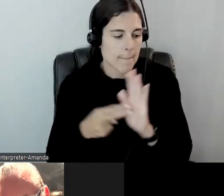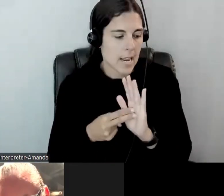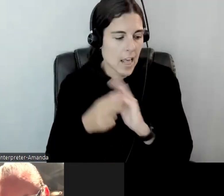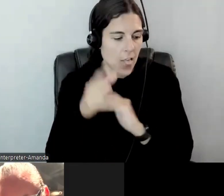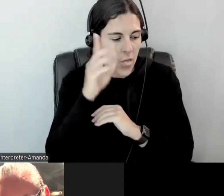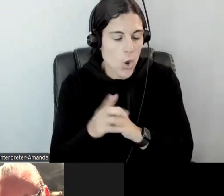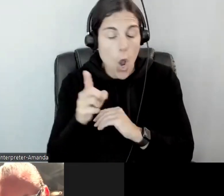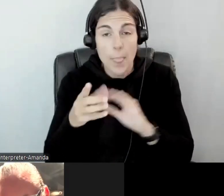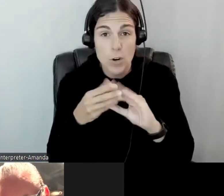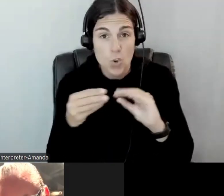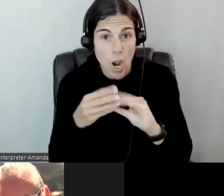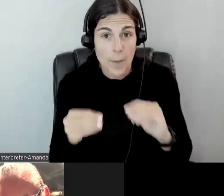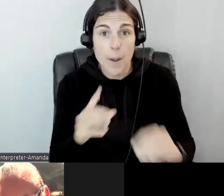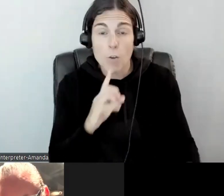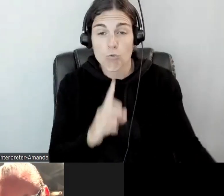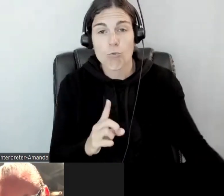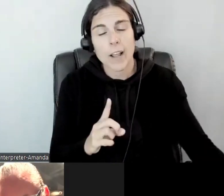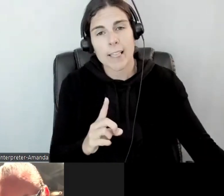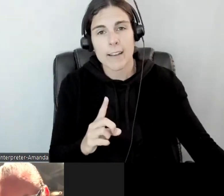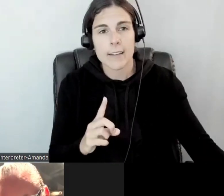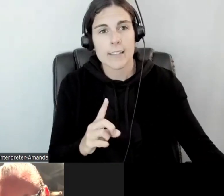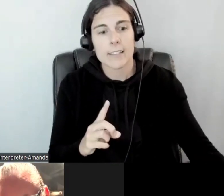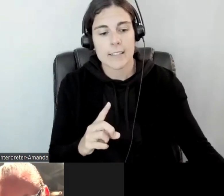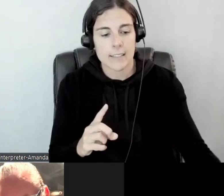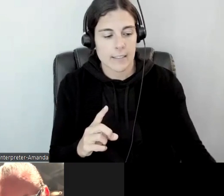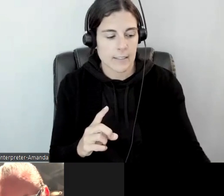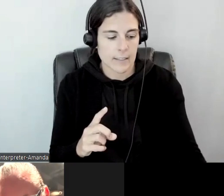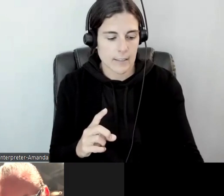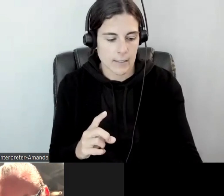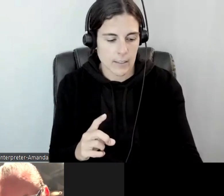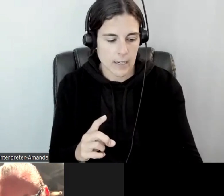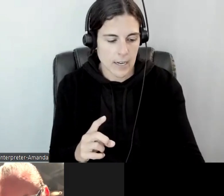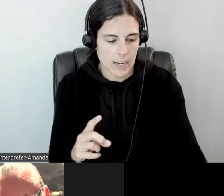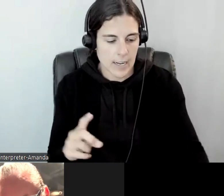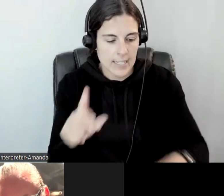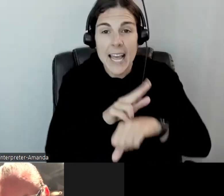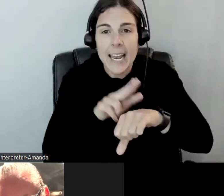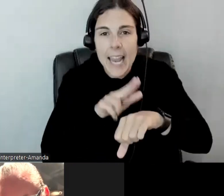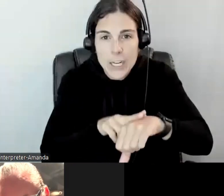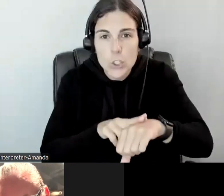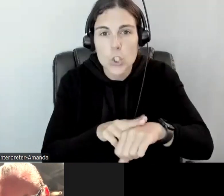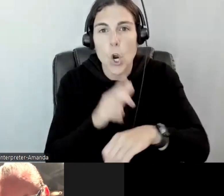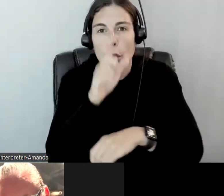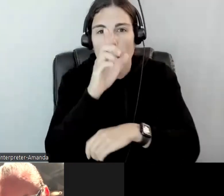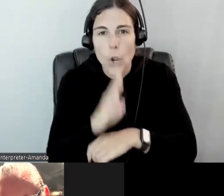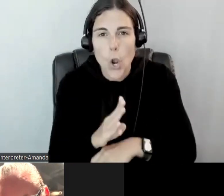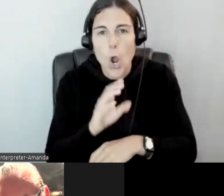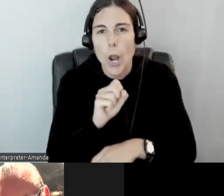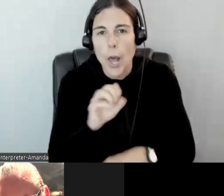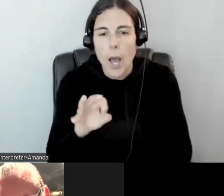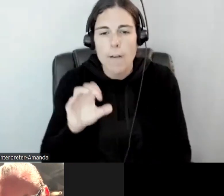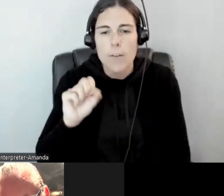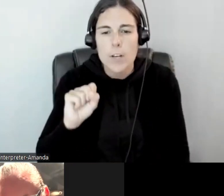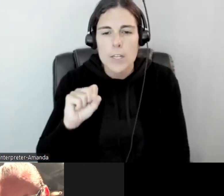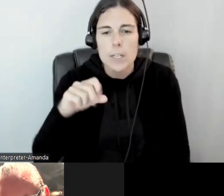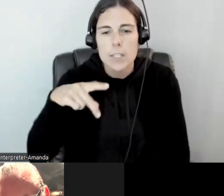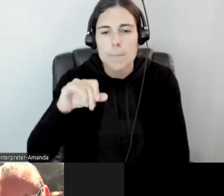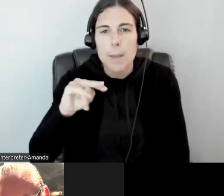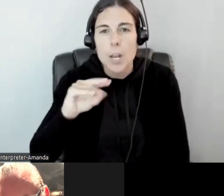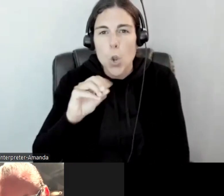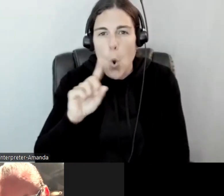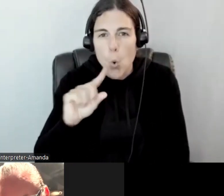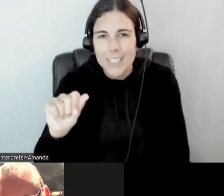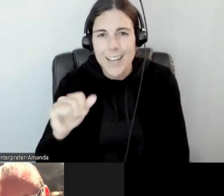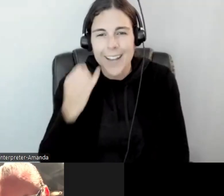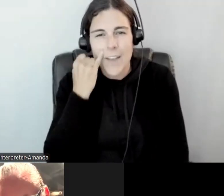they're talking about is really just a rebranding of nature. The God of Spinoza, if you know that philosopher,